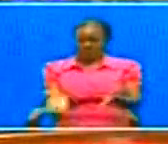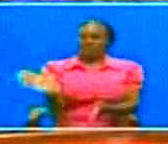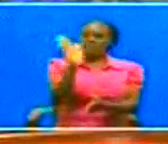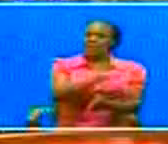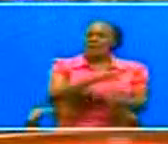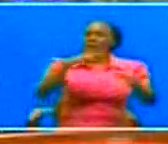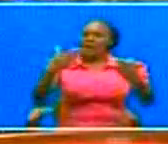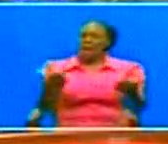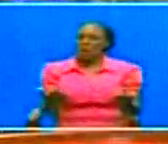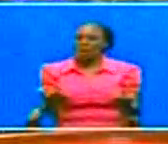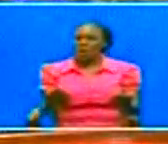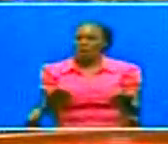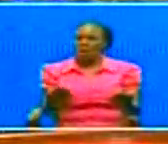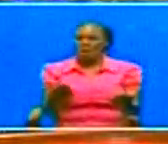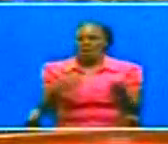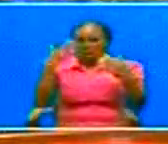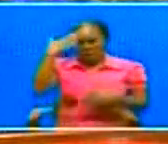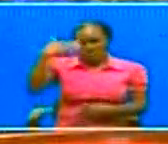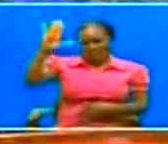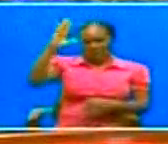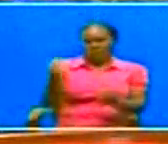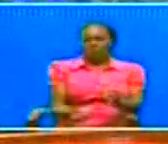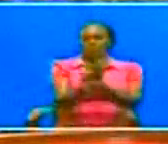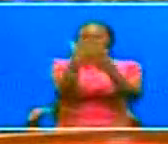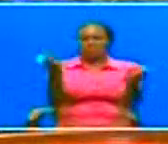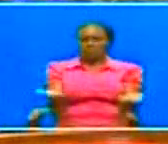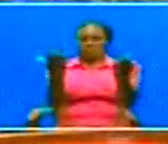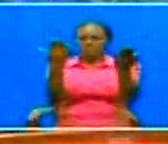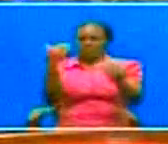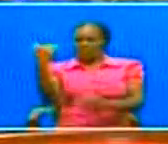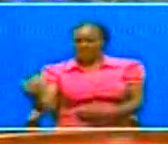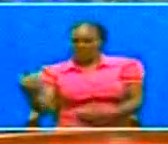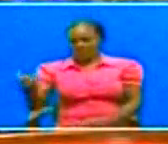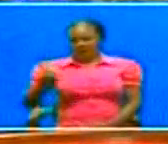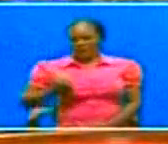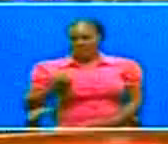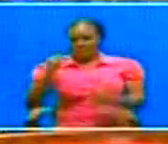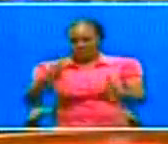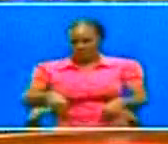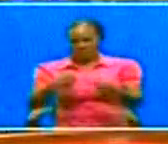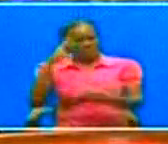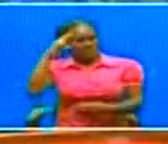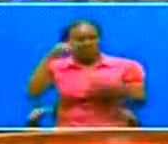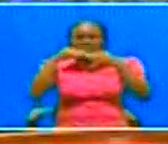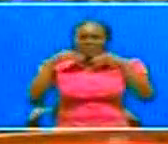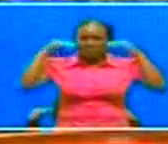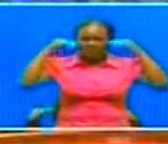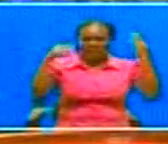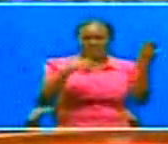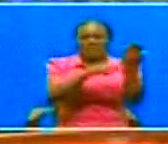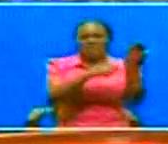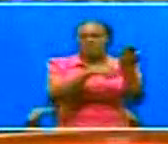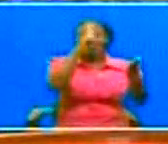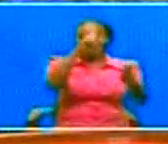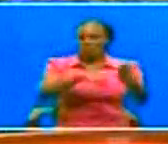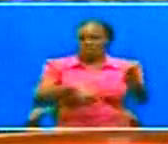form of raising awareness and lifting, giving young ladies a reason to smile. She's calling it